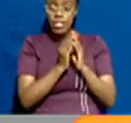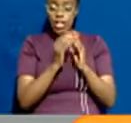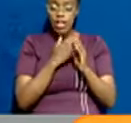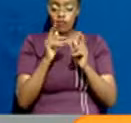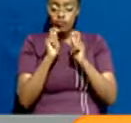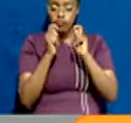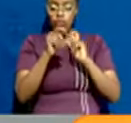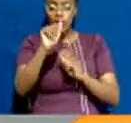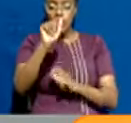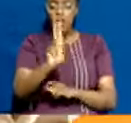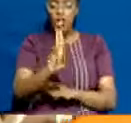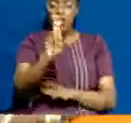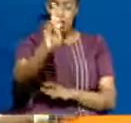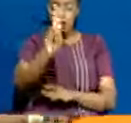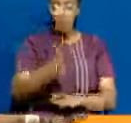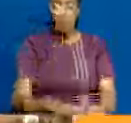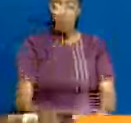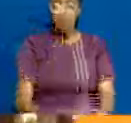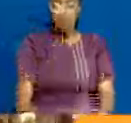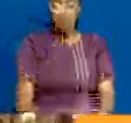Union.